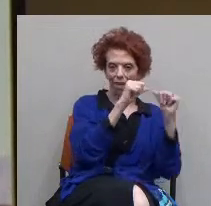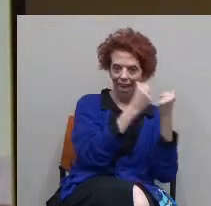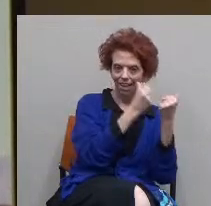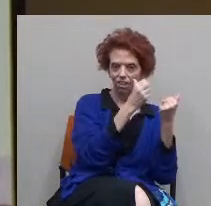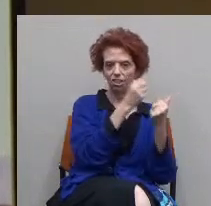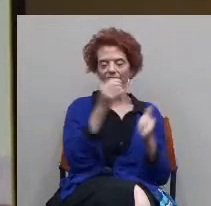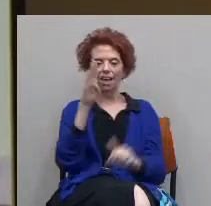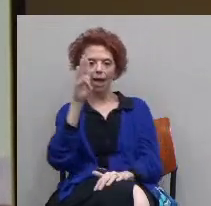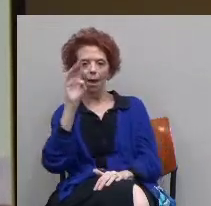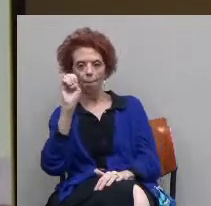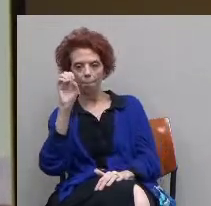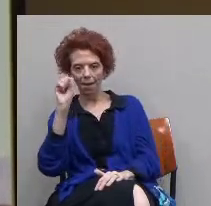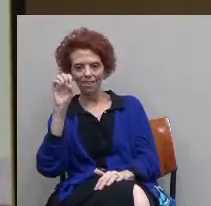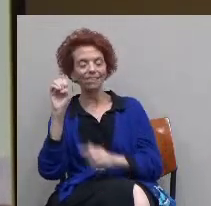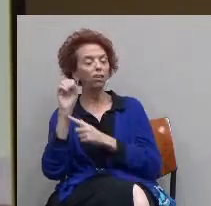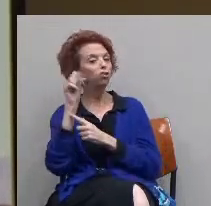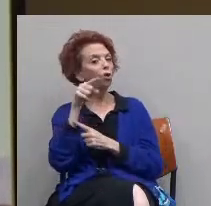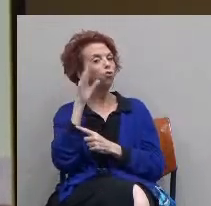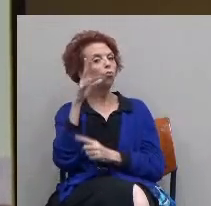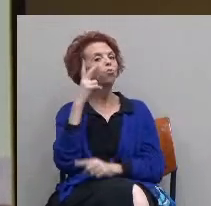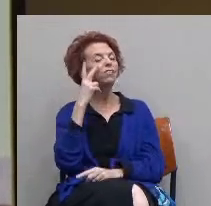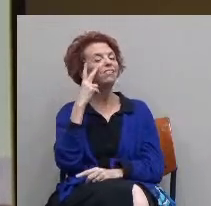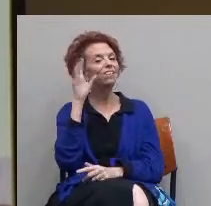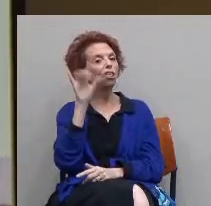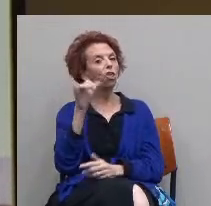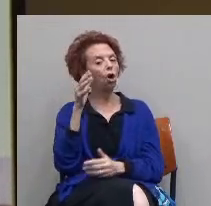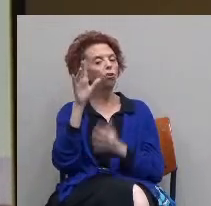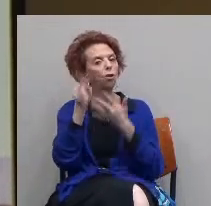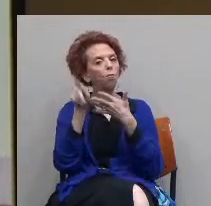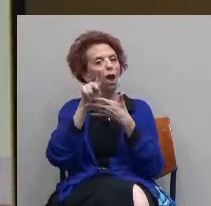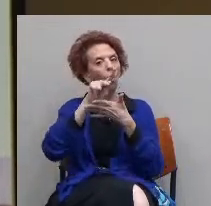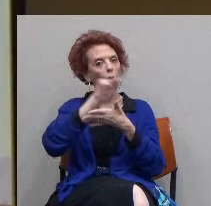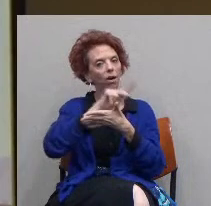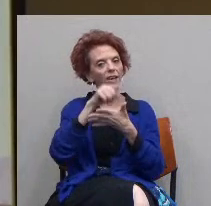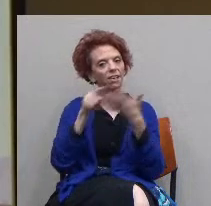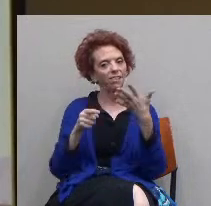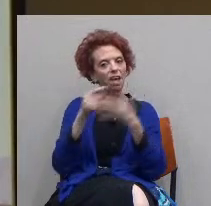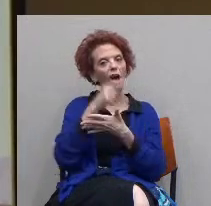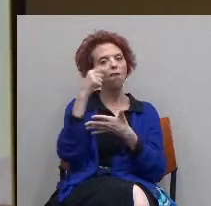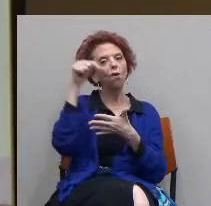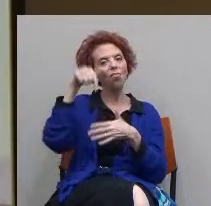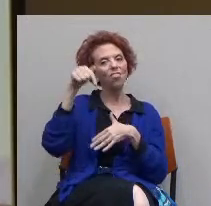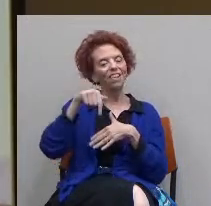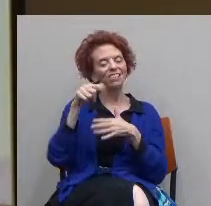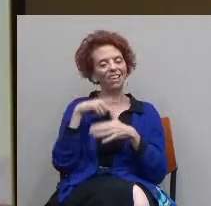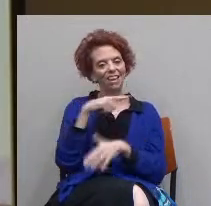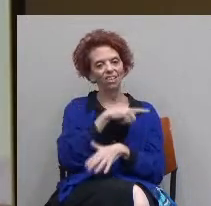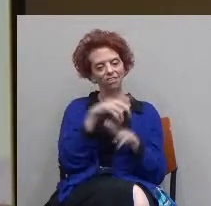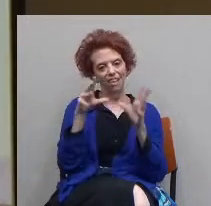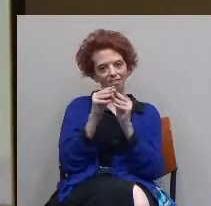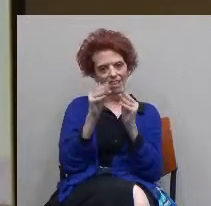priorities. So in a couple slides, you'll see what those priorities are and that package is for this legislative session.